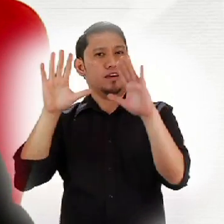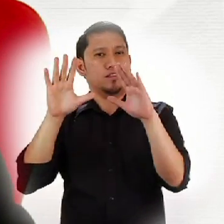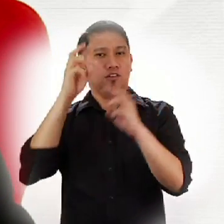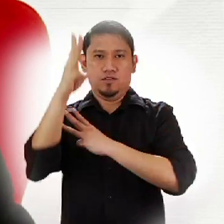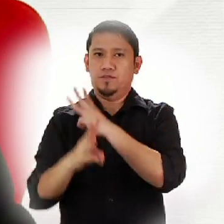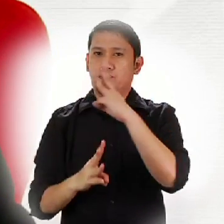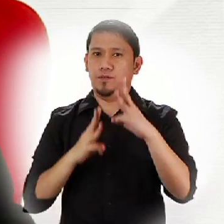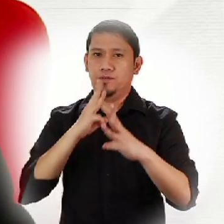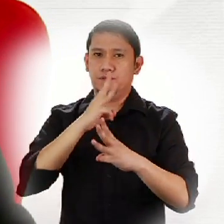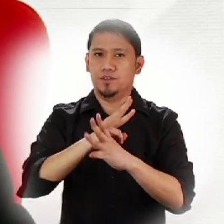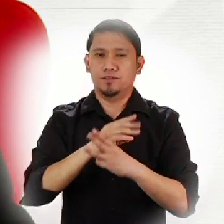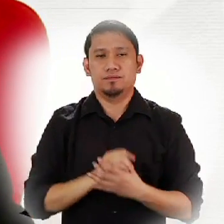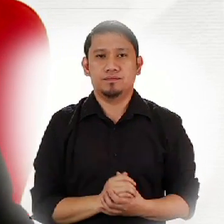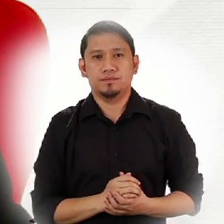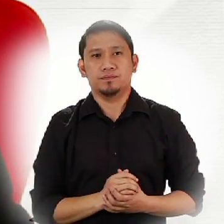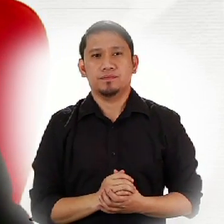world.